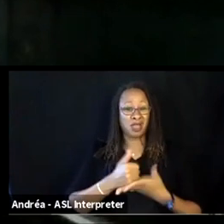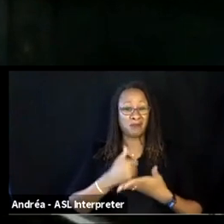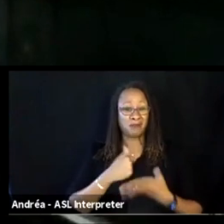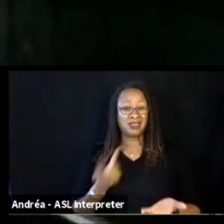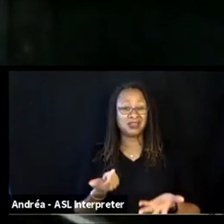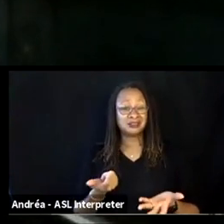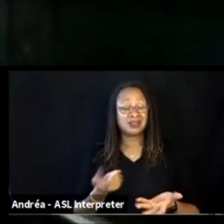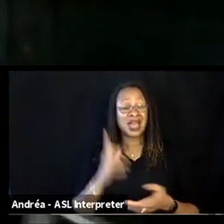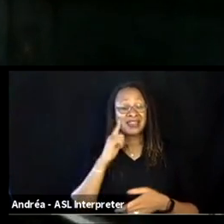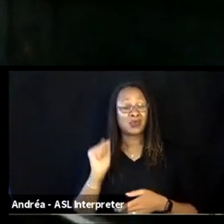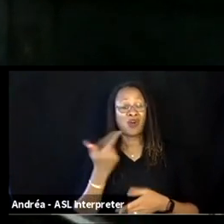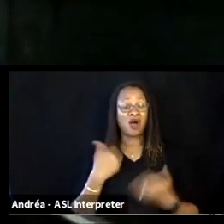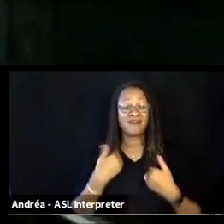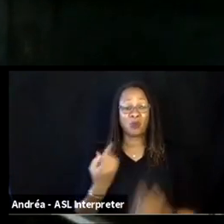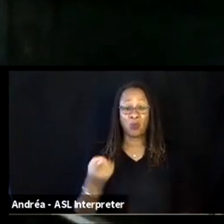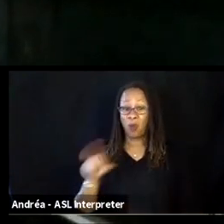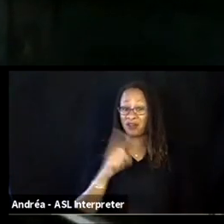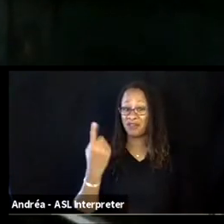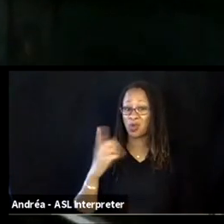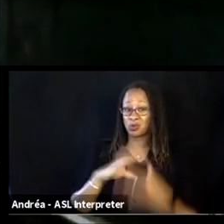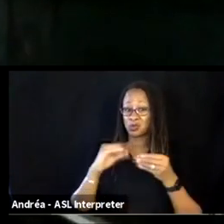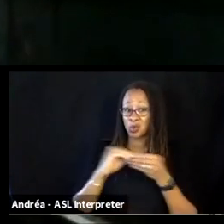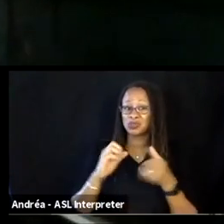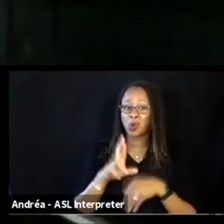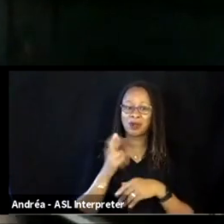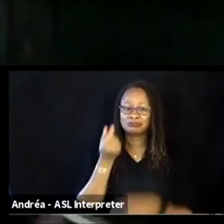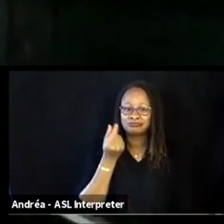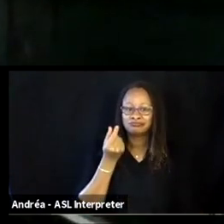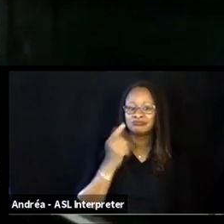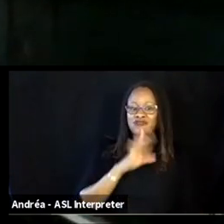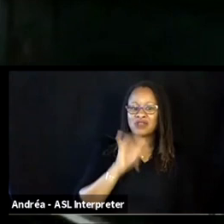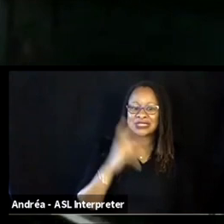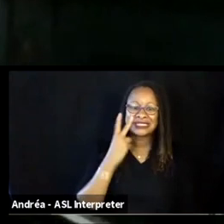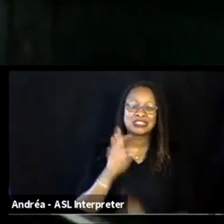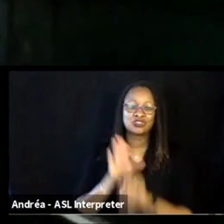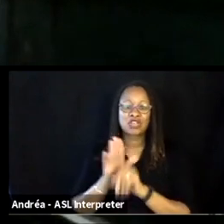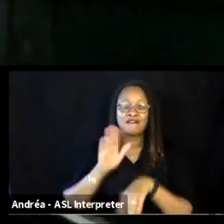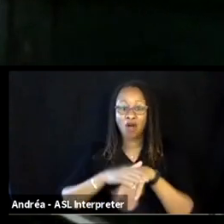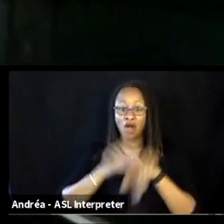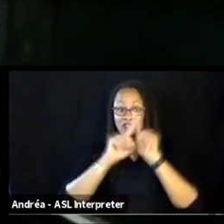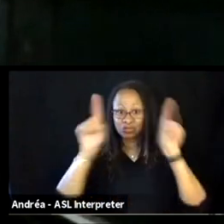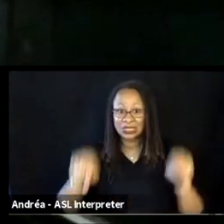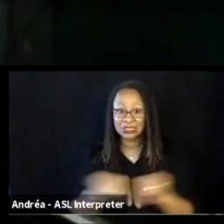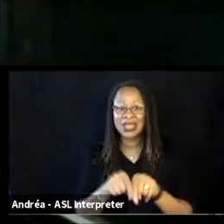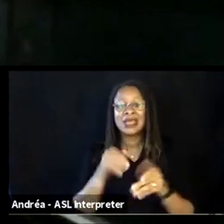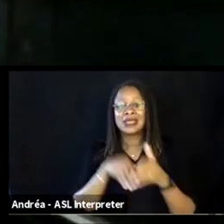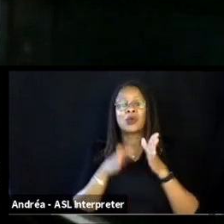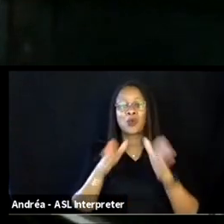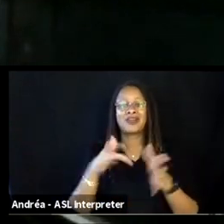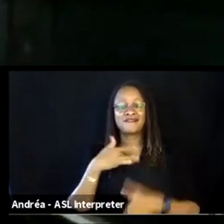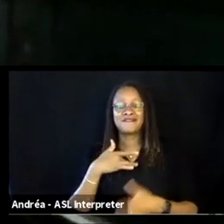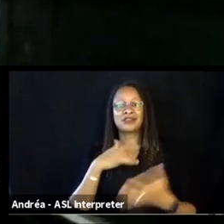you know, we've all probably had one of those stories or like nuggets of like you really seeing yourself on screen in a way that feels